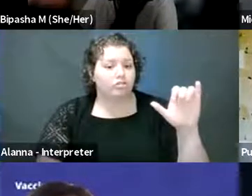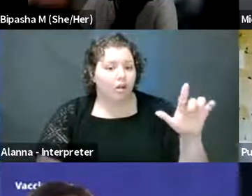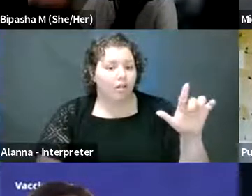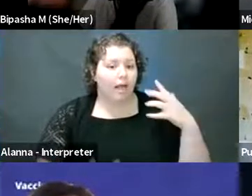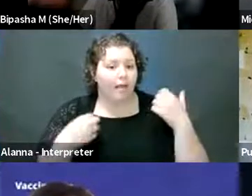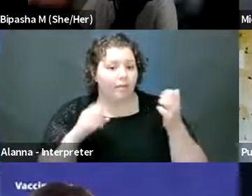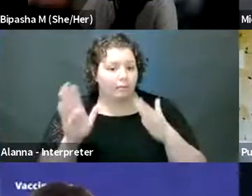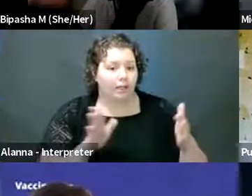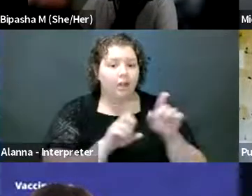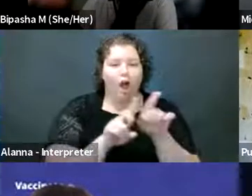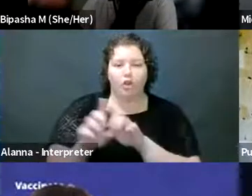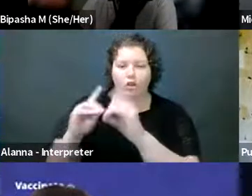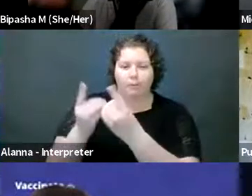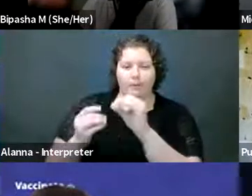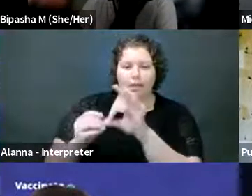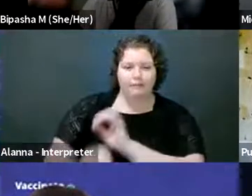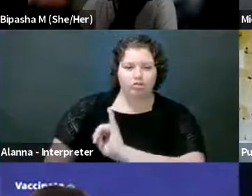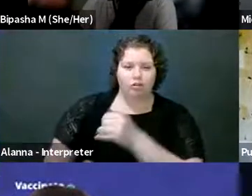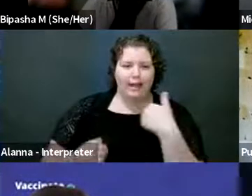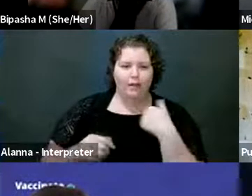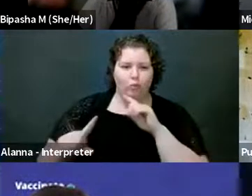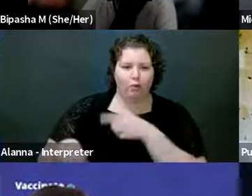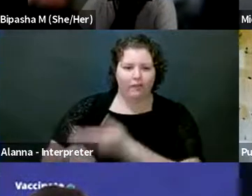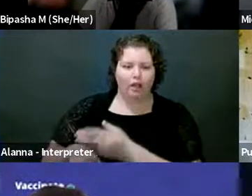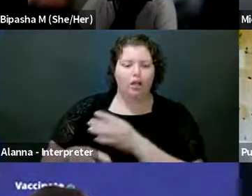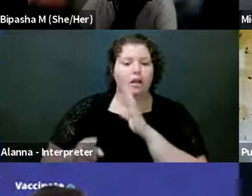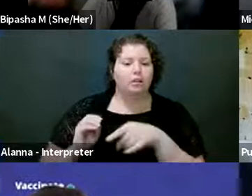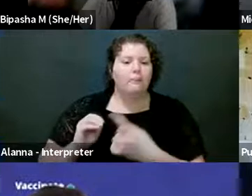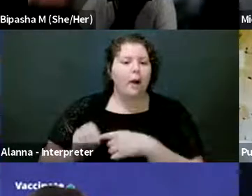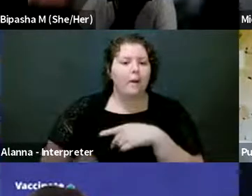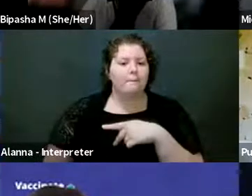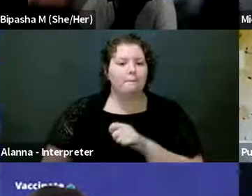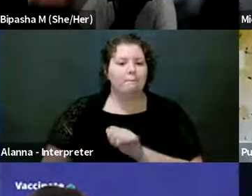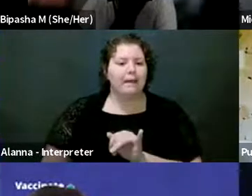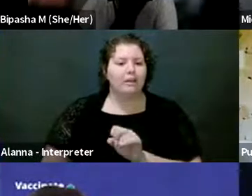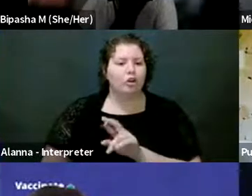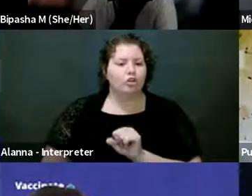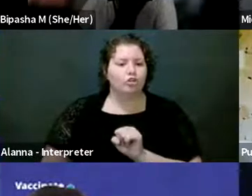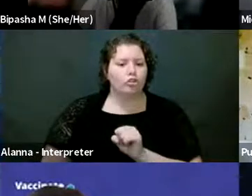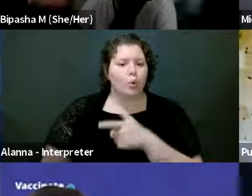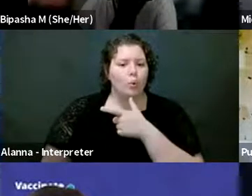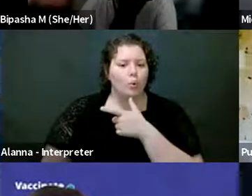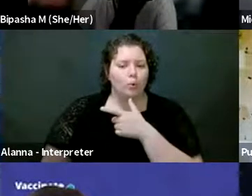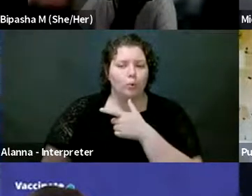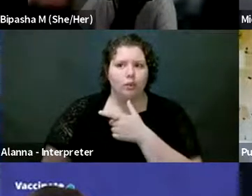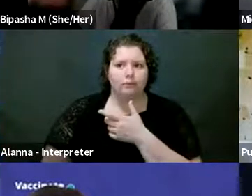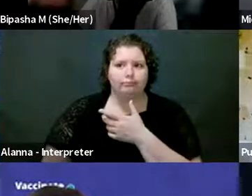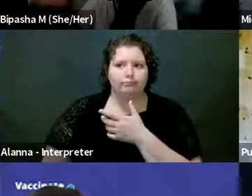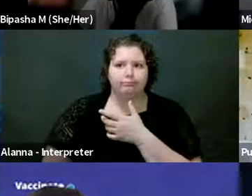Department of Insurance that talks about payers for commercial that folks may want to look